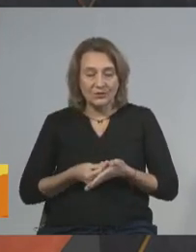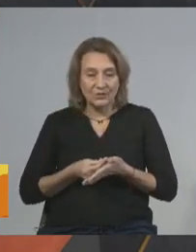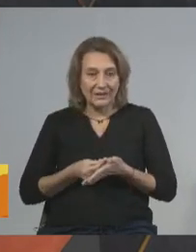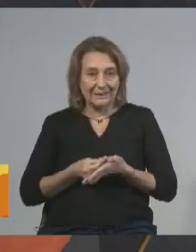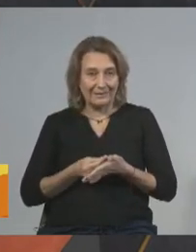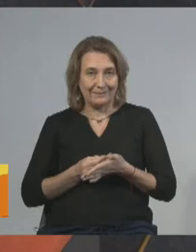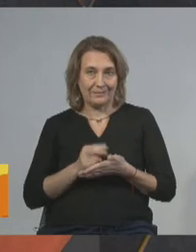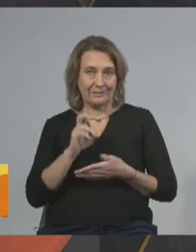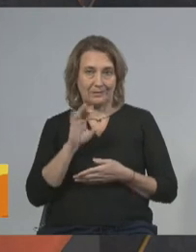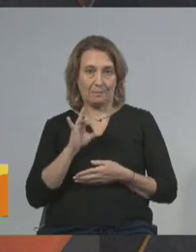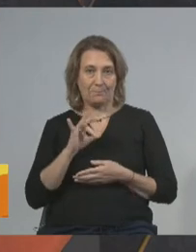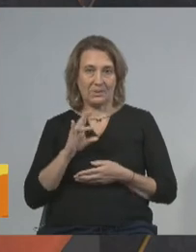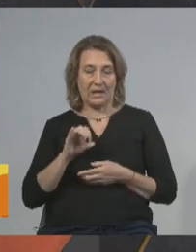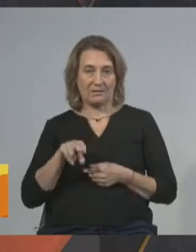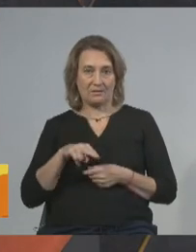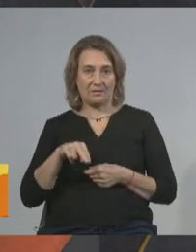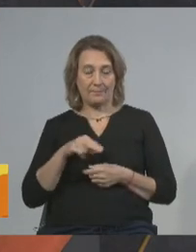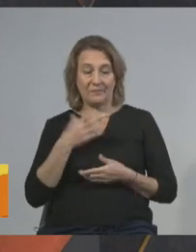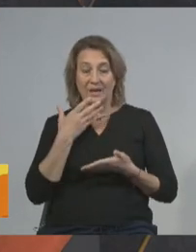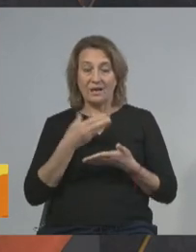gets its own brand